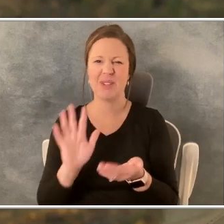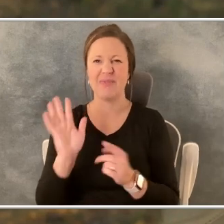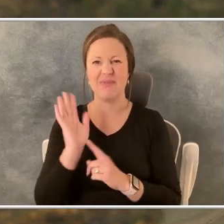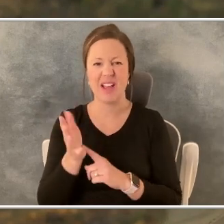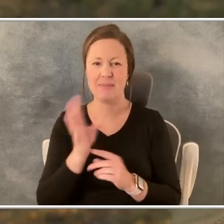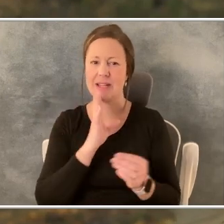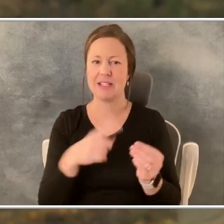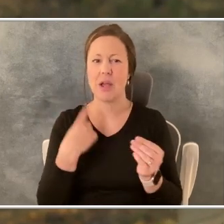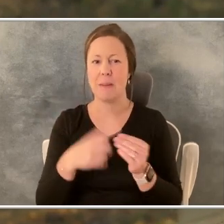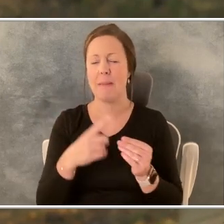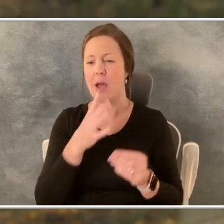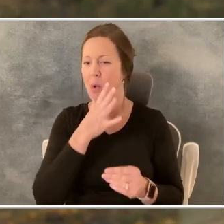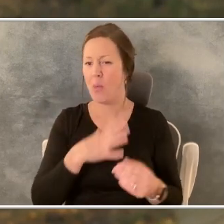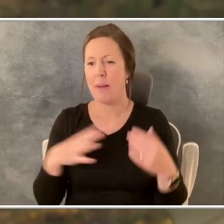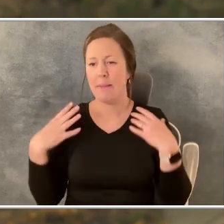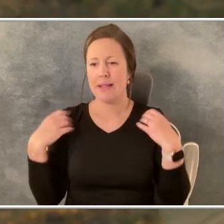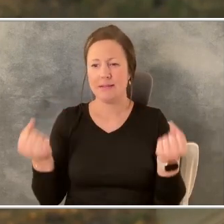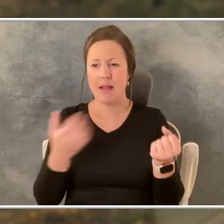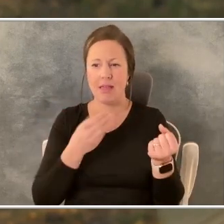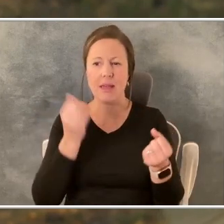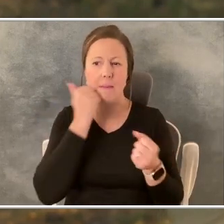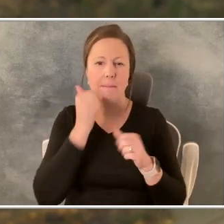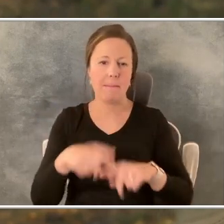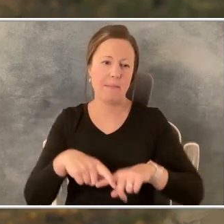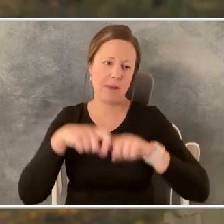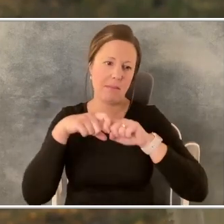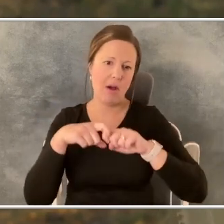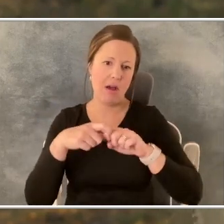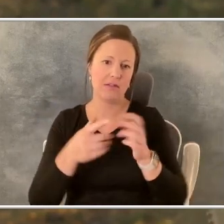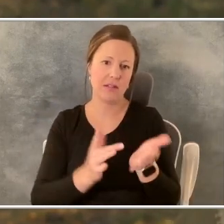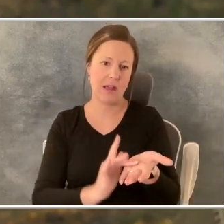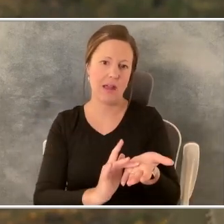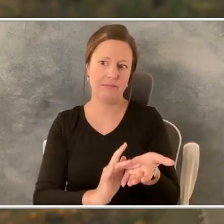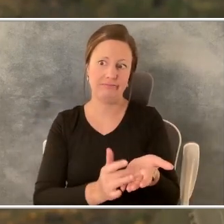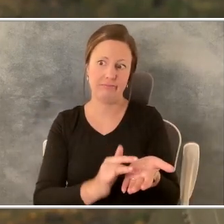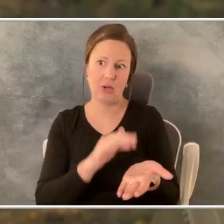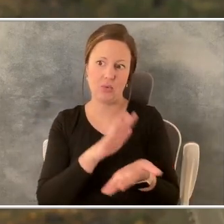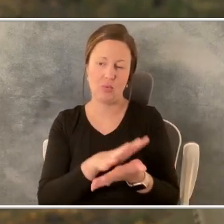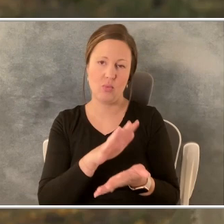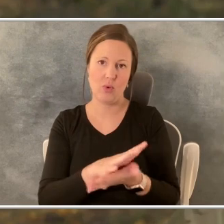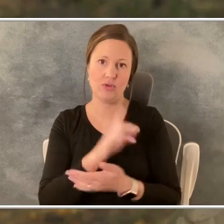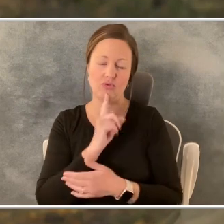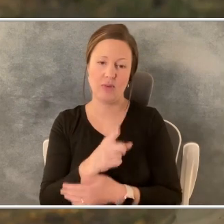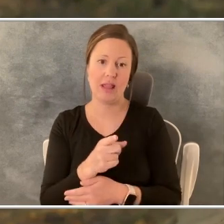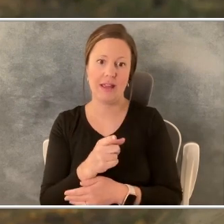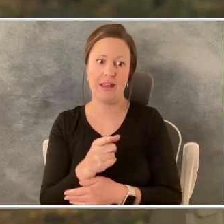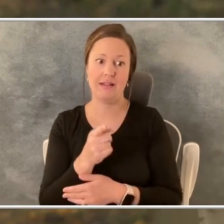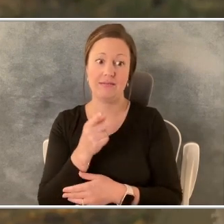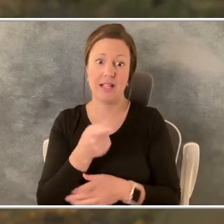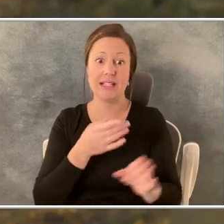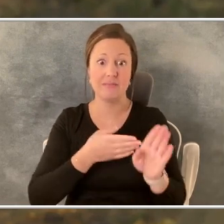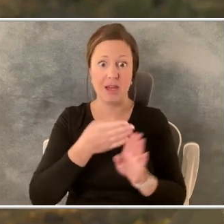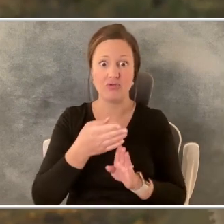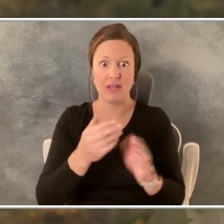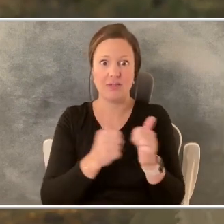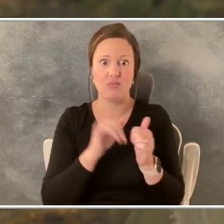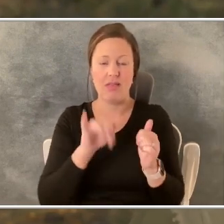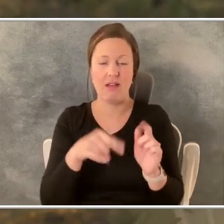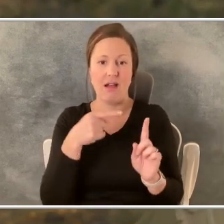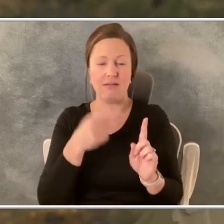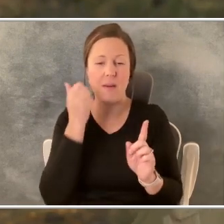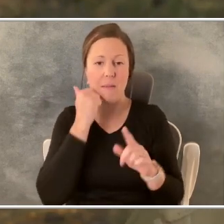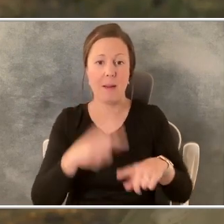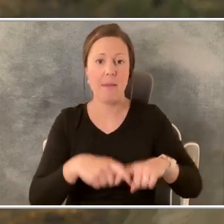health and menopause in medical school. And so, you know, this was a specialist in menopause, and she's like, everything that I know, I